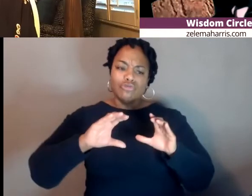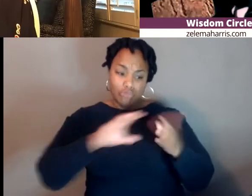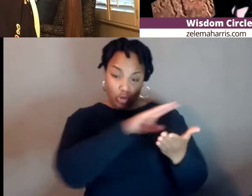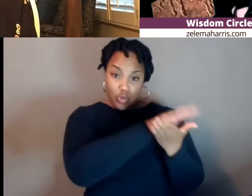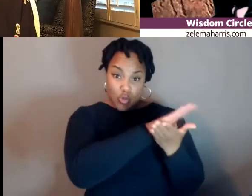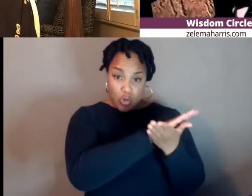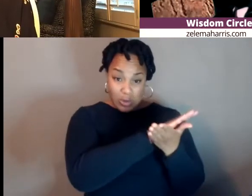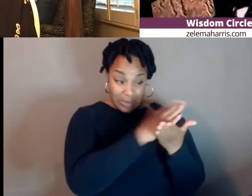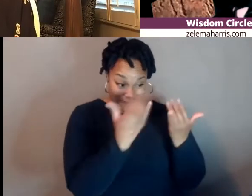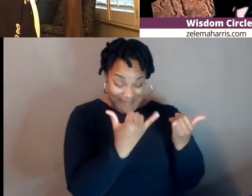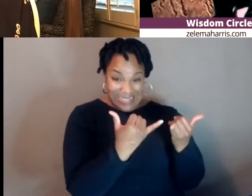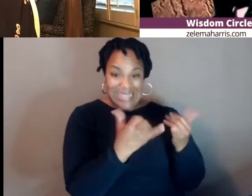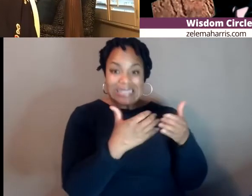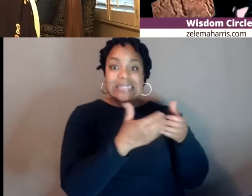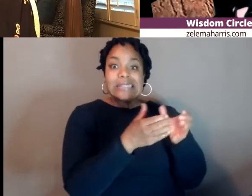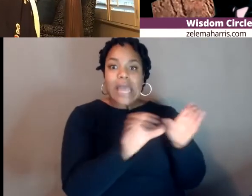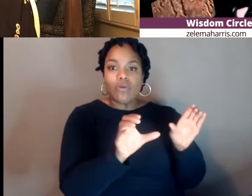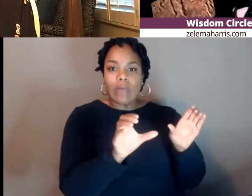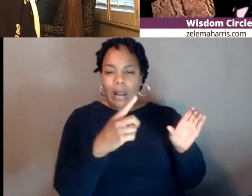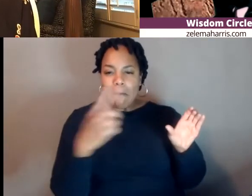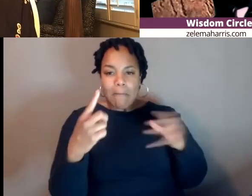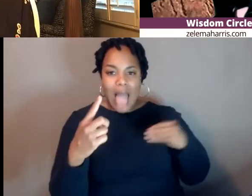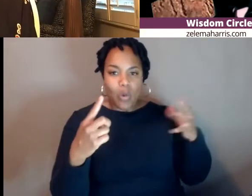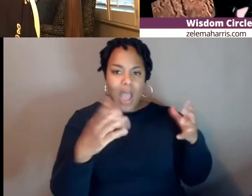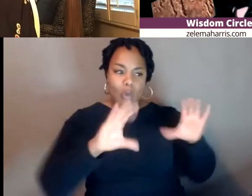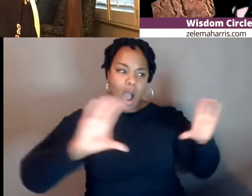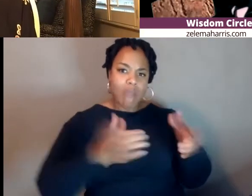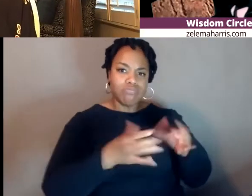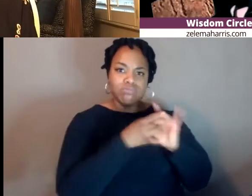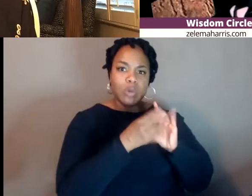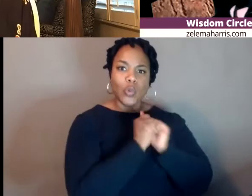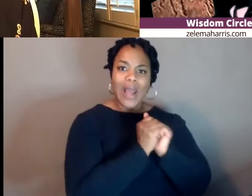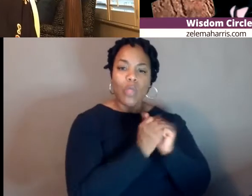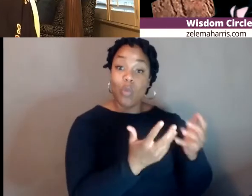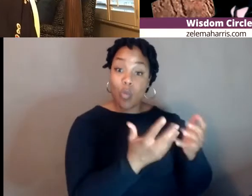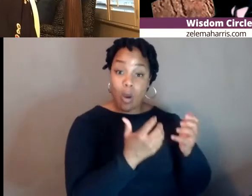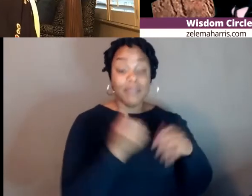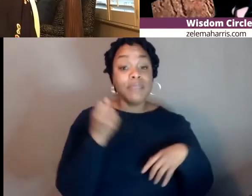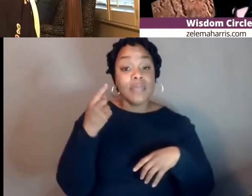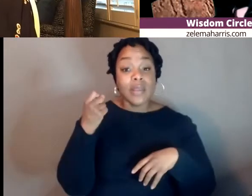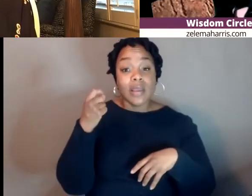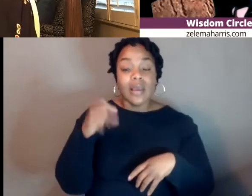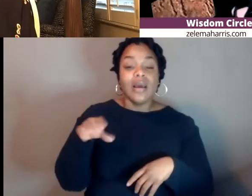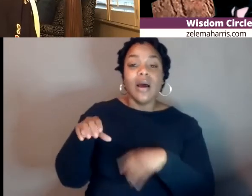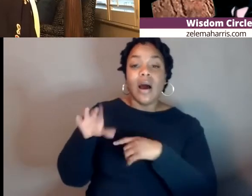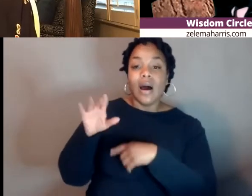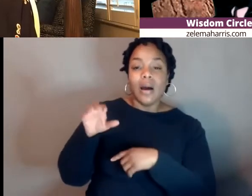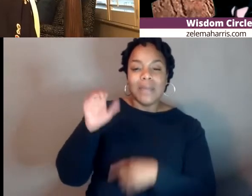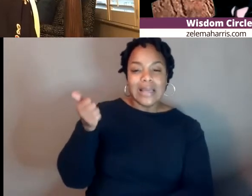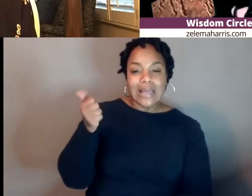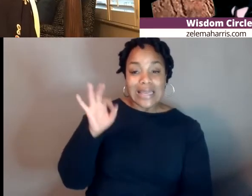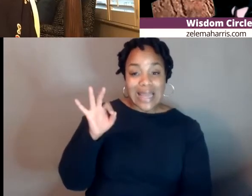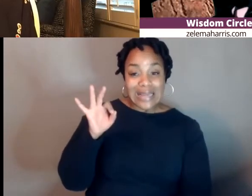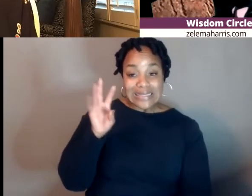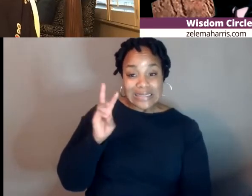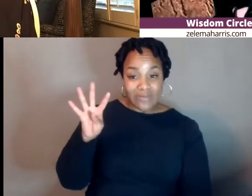decision occurred 1954 when separate but equal was